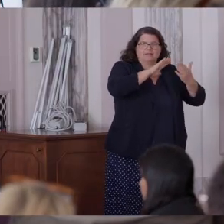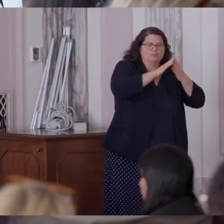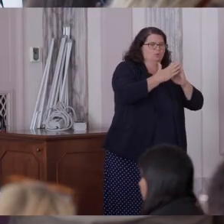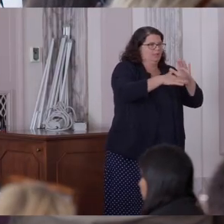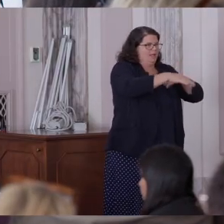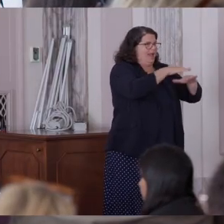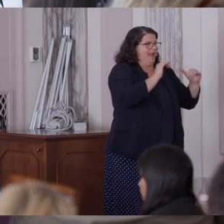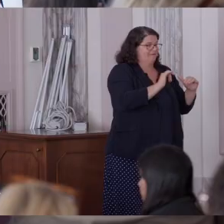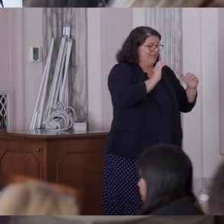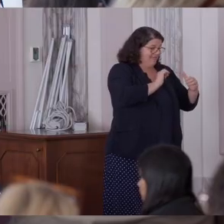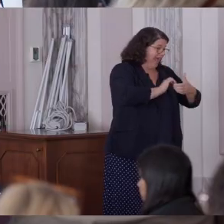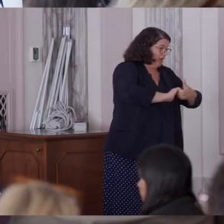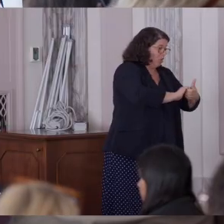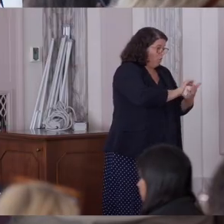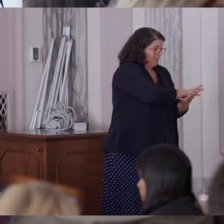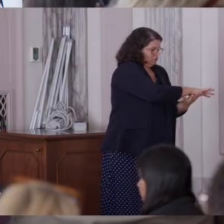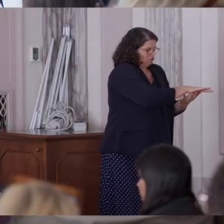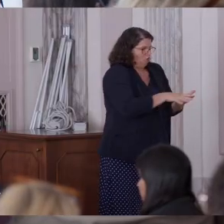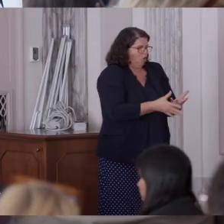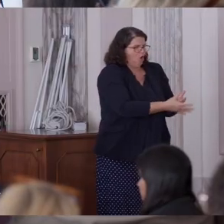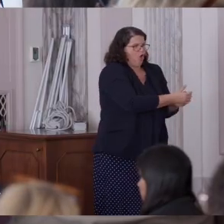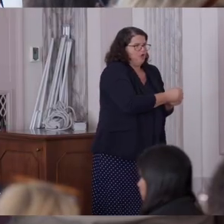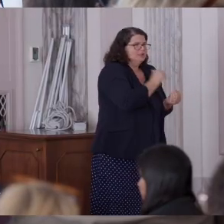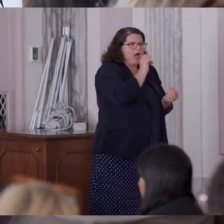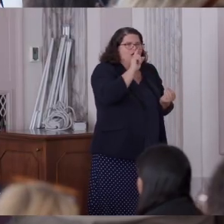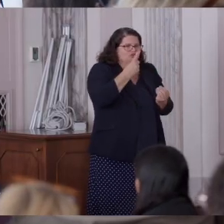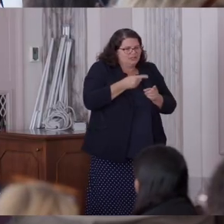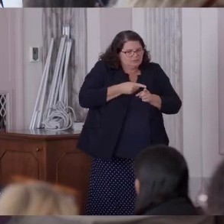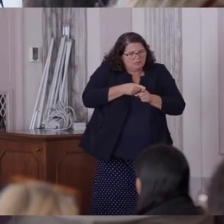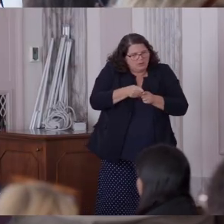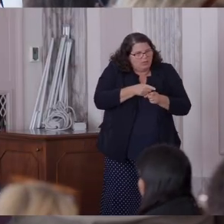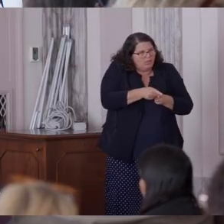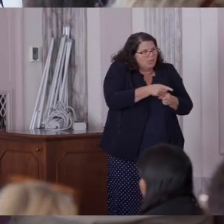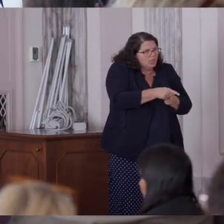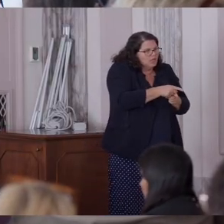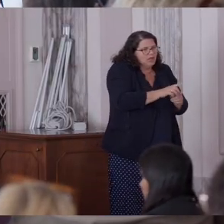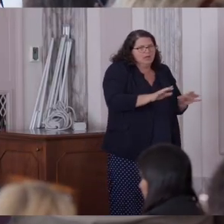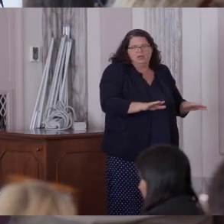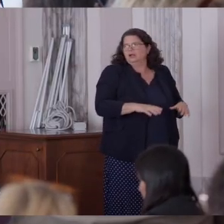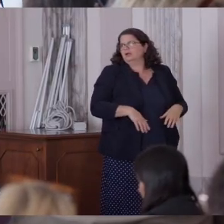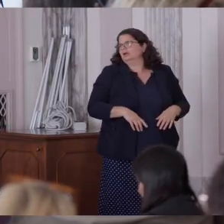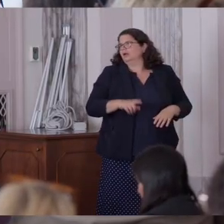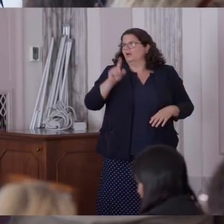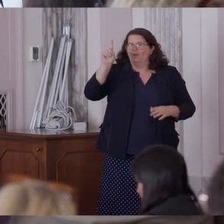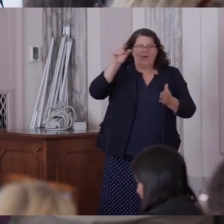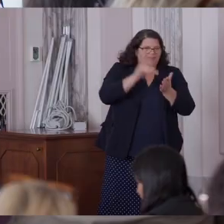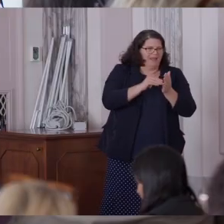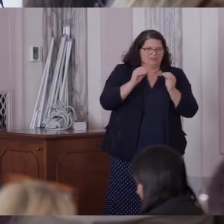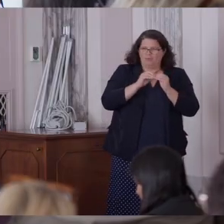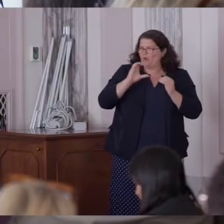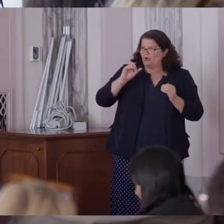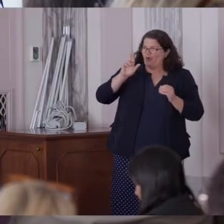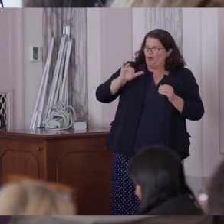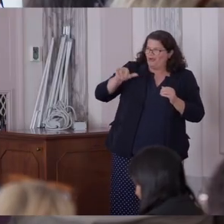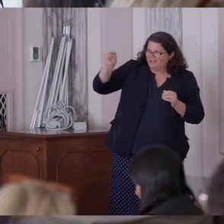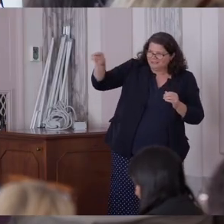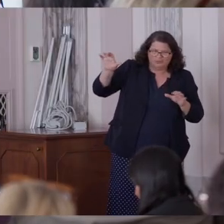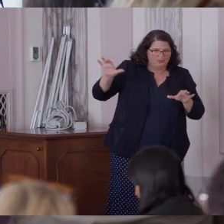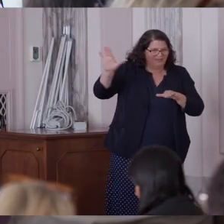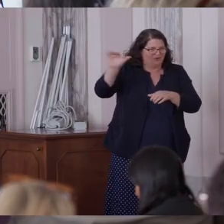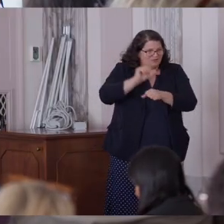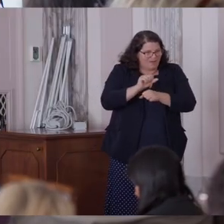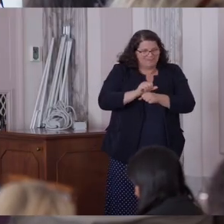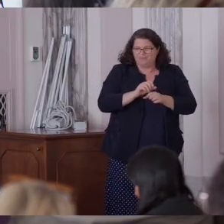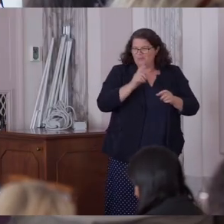broad coalition, that's not just providers and 1,000 more Corys and 1,000 more Rochelles, but bringing them all together